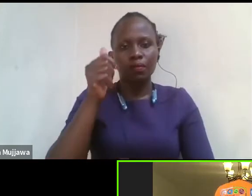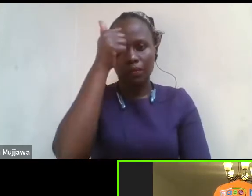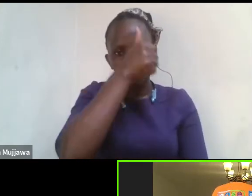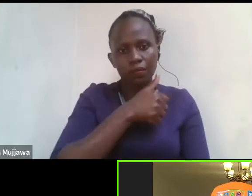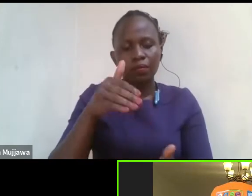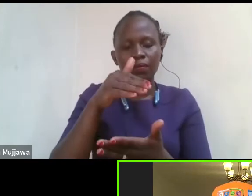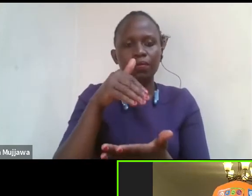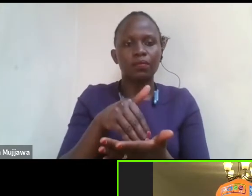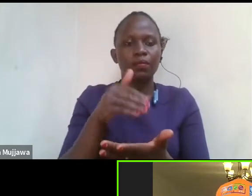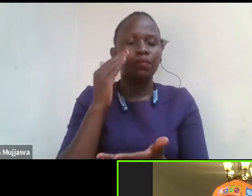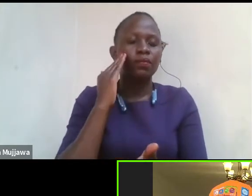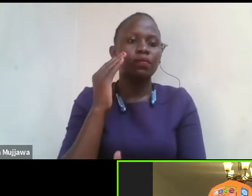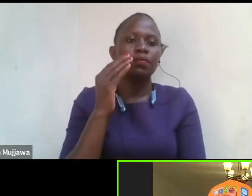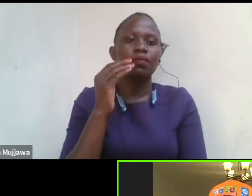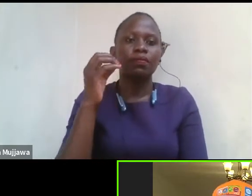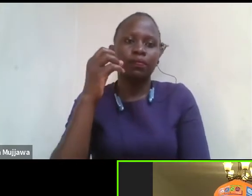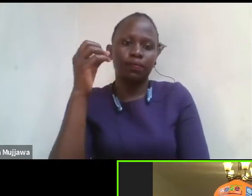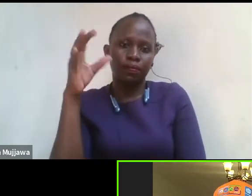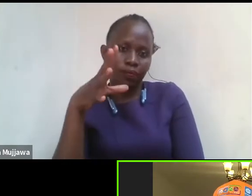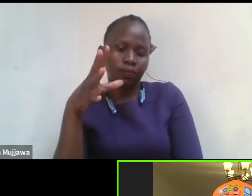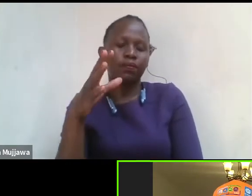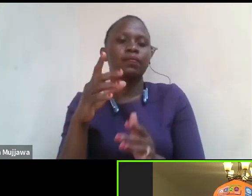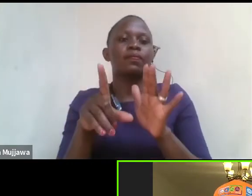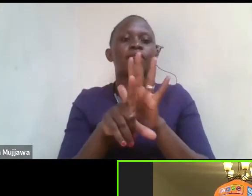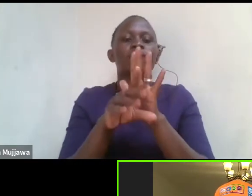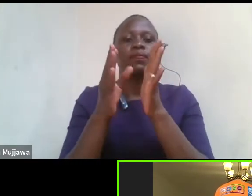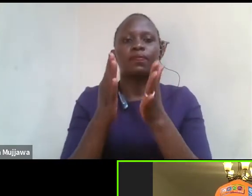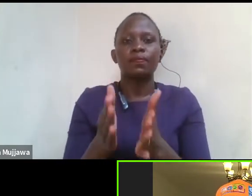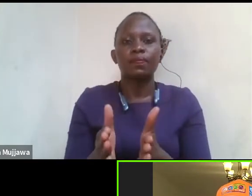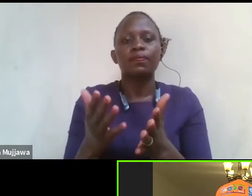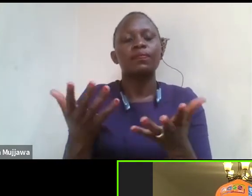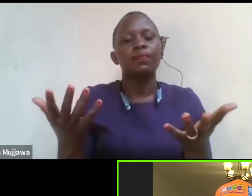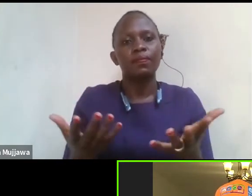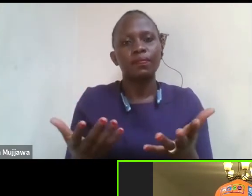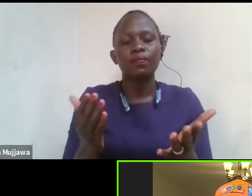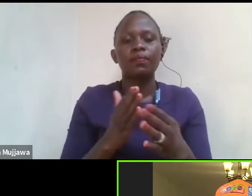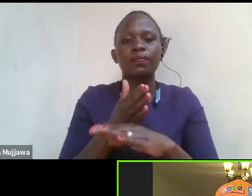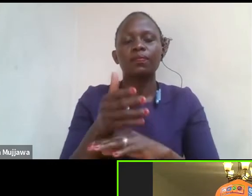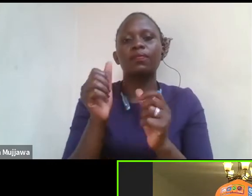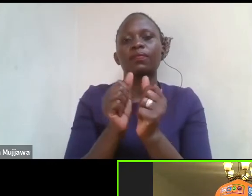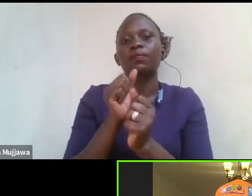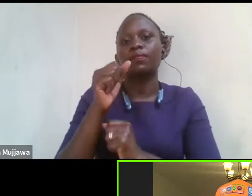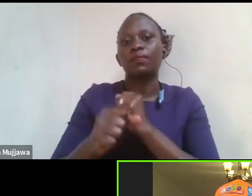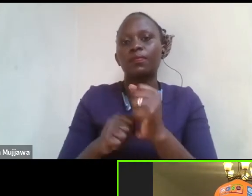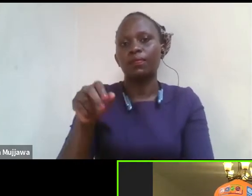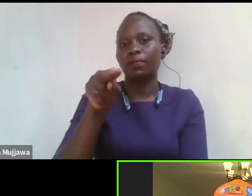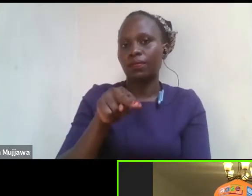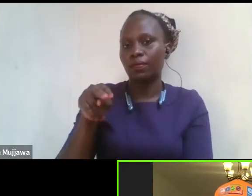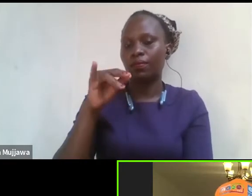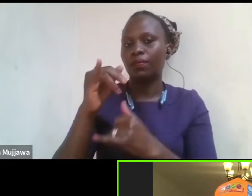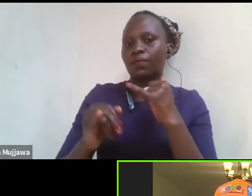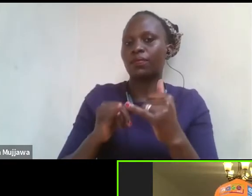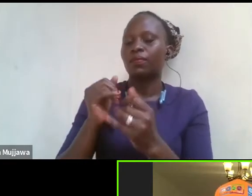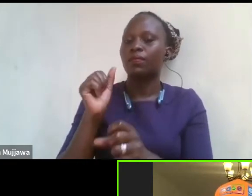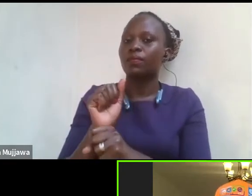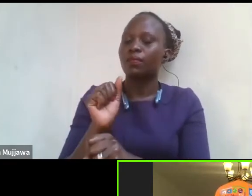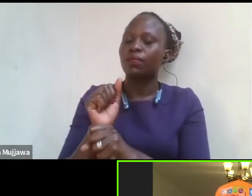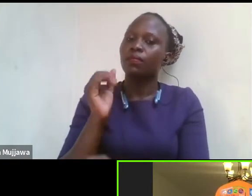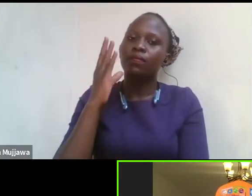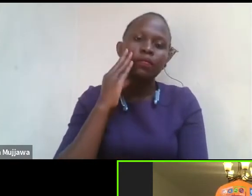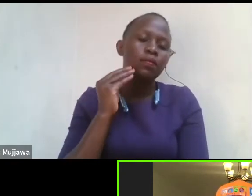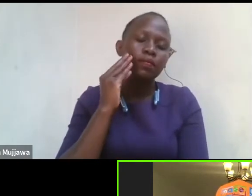Mineral Policy. He's a lawyer and a mineral economist with over 10 years of national, regional, and international work experience in the mineral